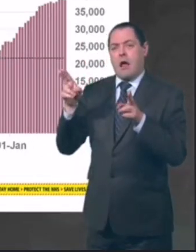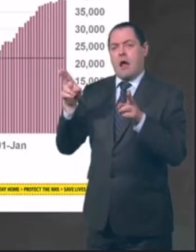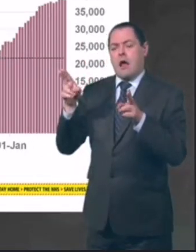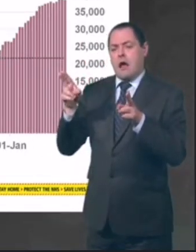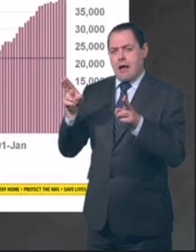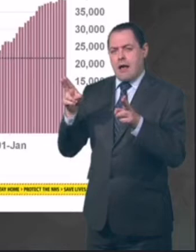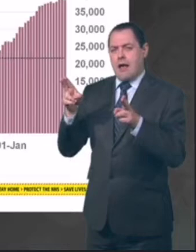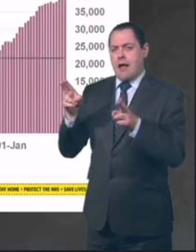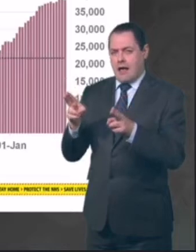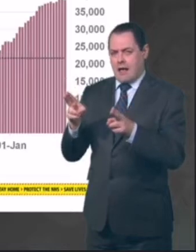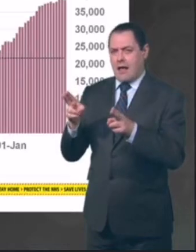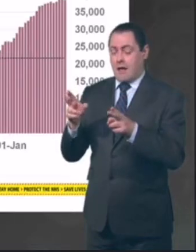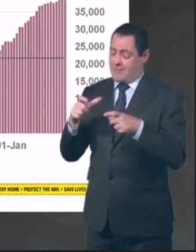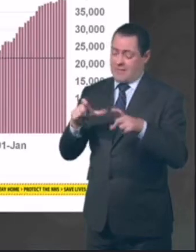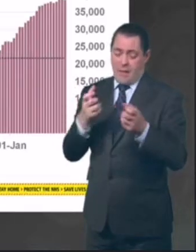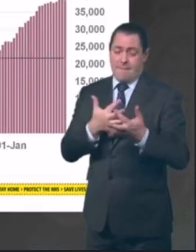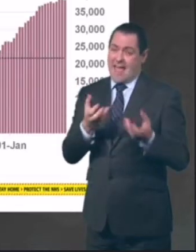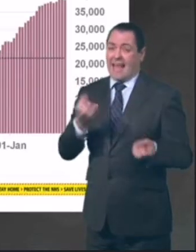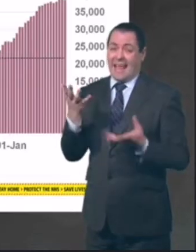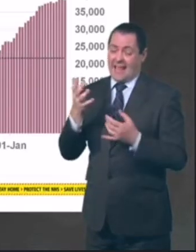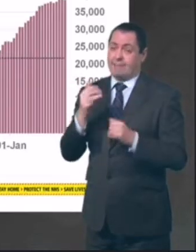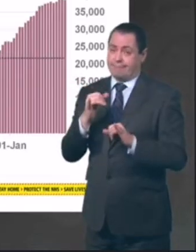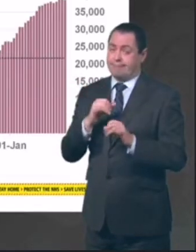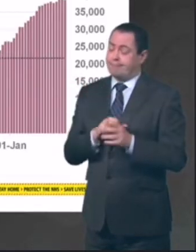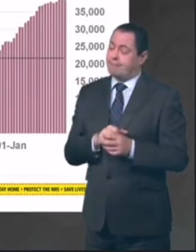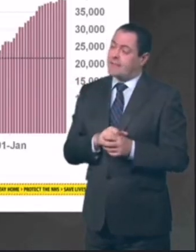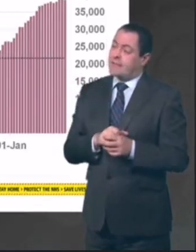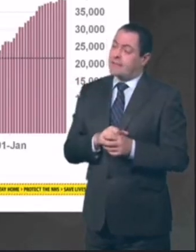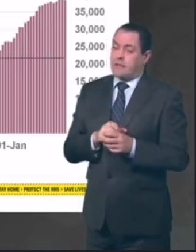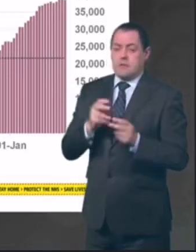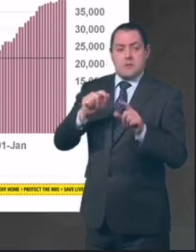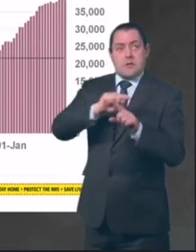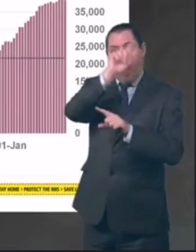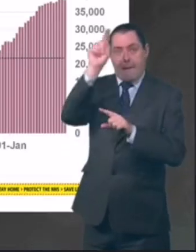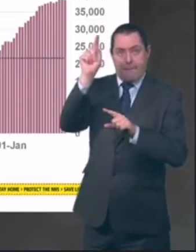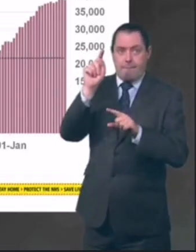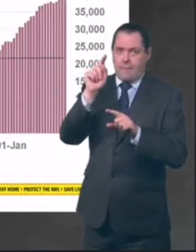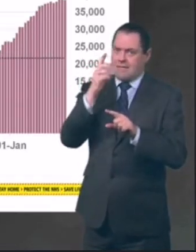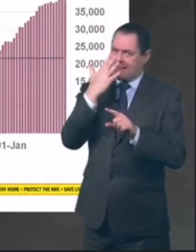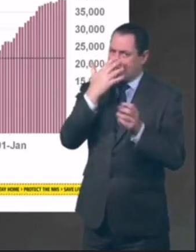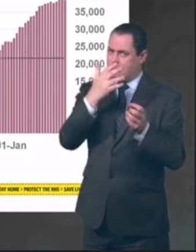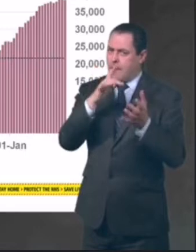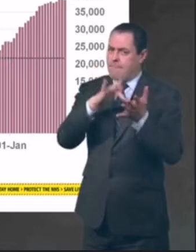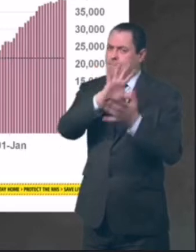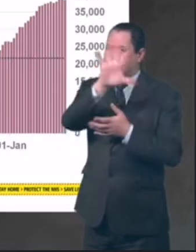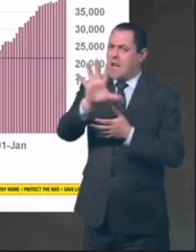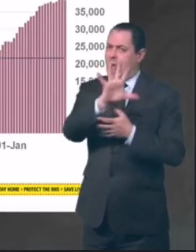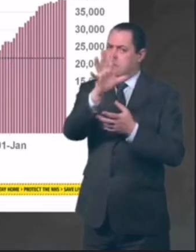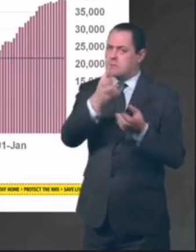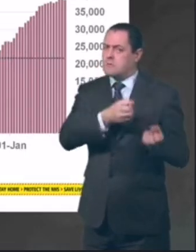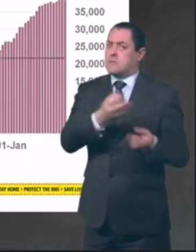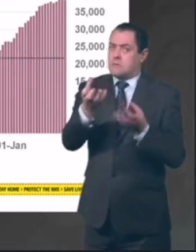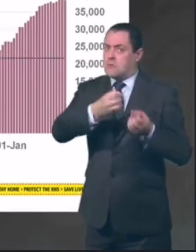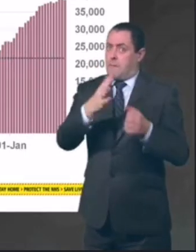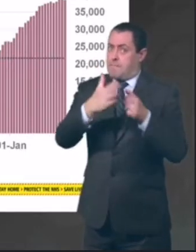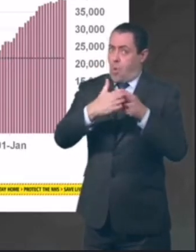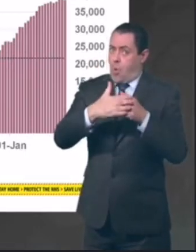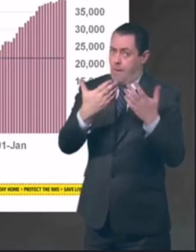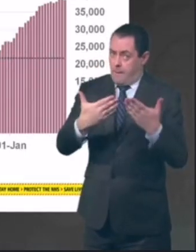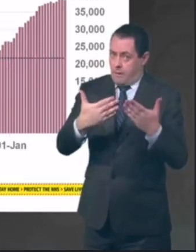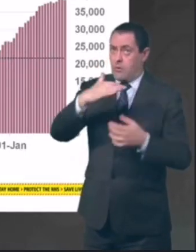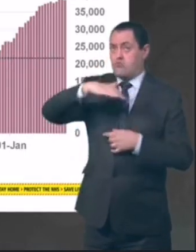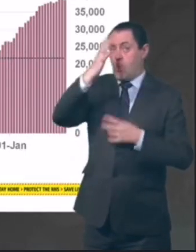In other areas, there's still some increase in parts of the Midlands and the north of England, for example. But overall, there